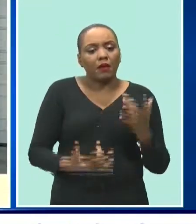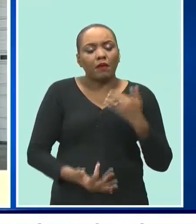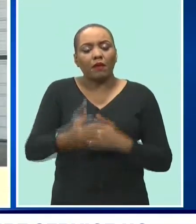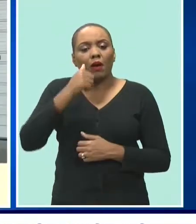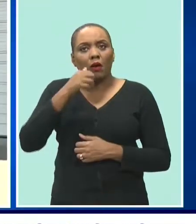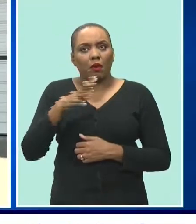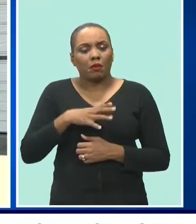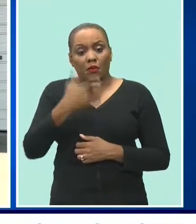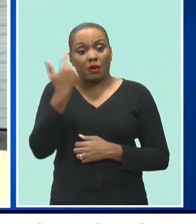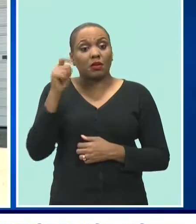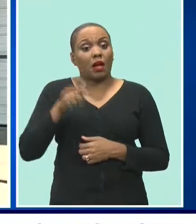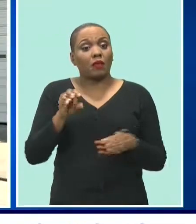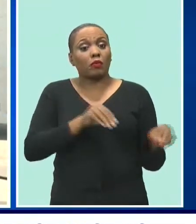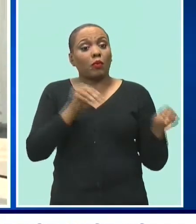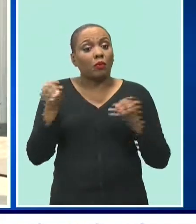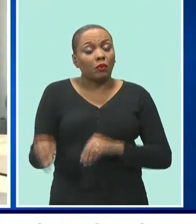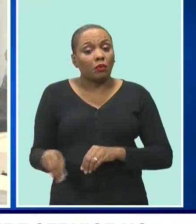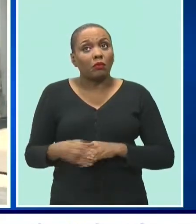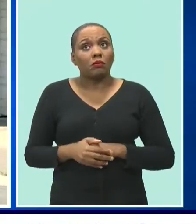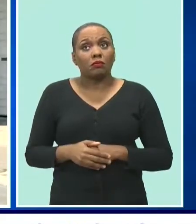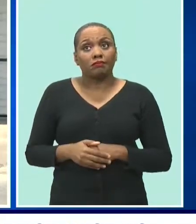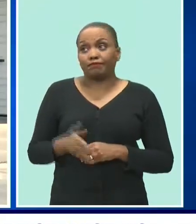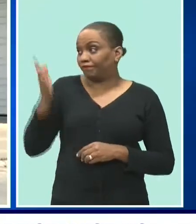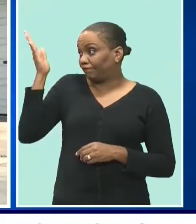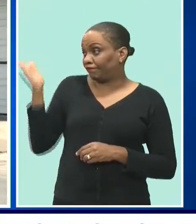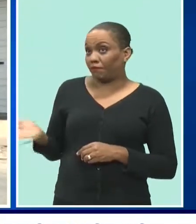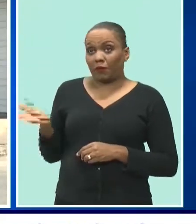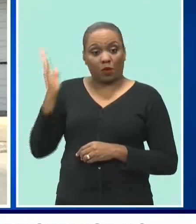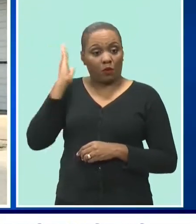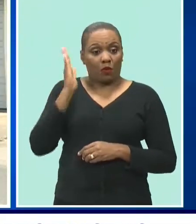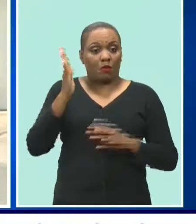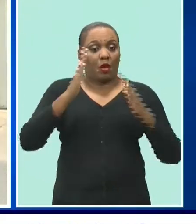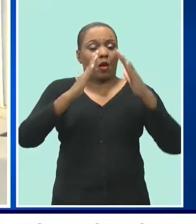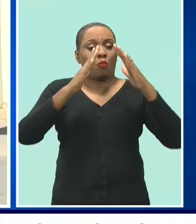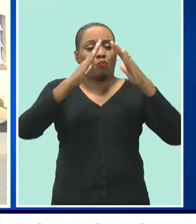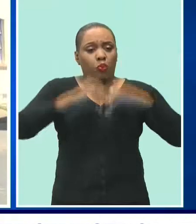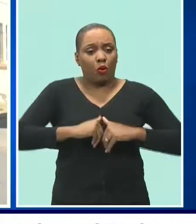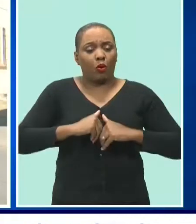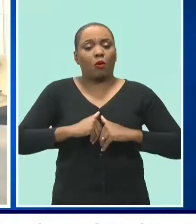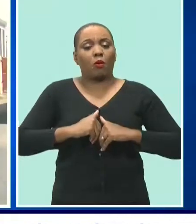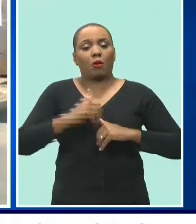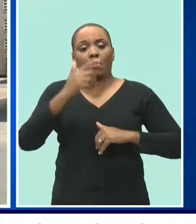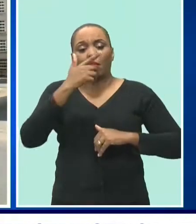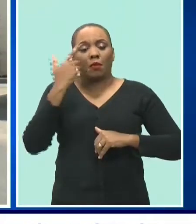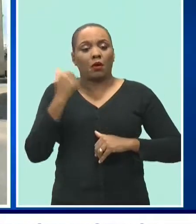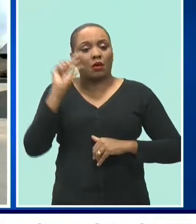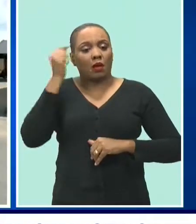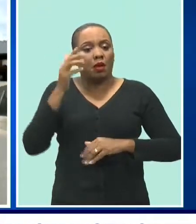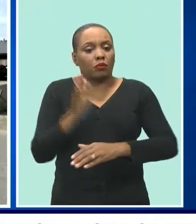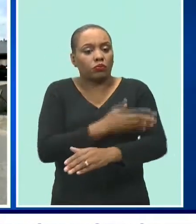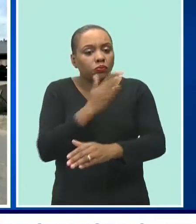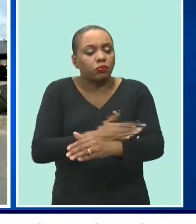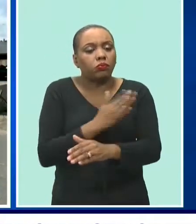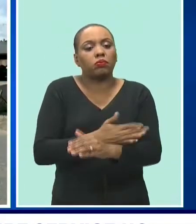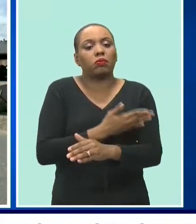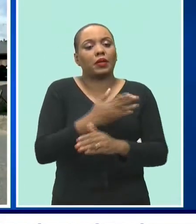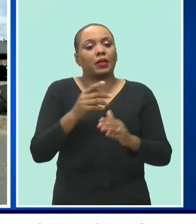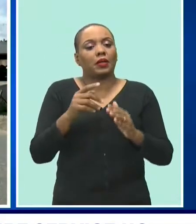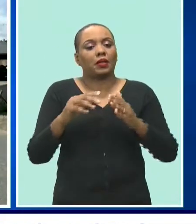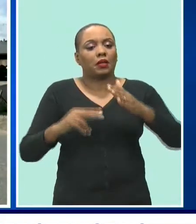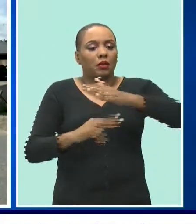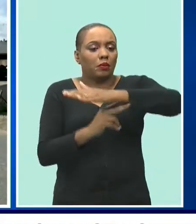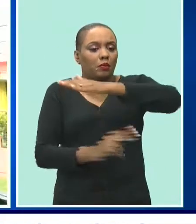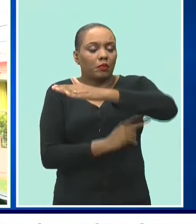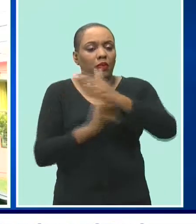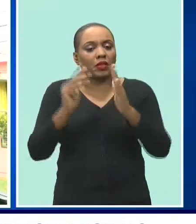Fire Station. That station in the city is set to be demolished as government seeks to revitalize Bridgetown. Arrangements are being